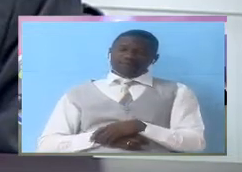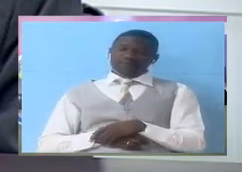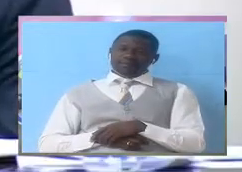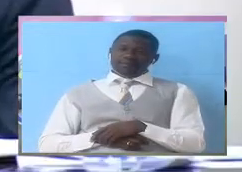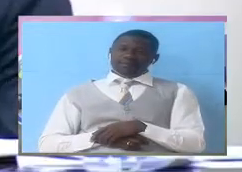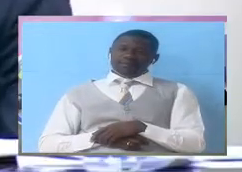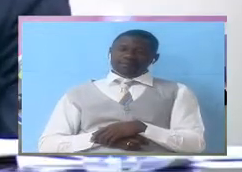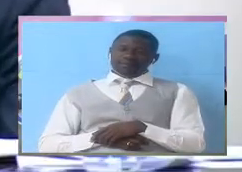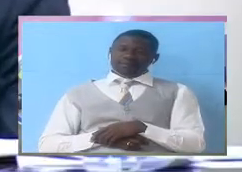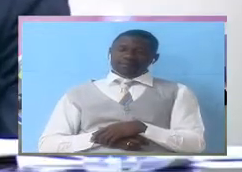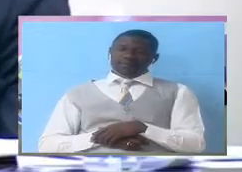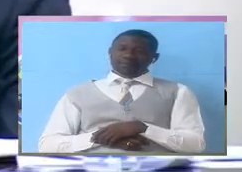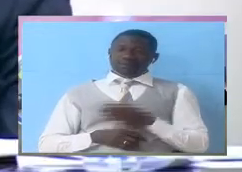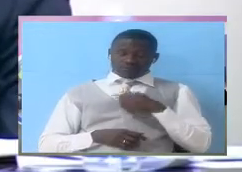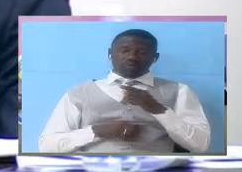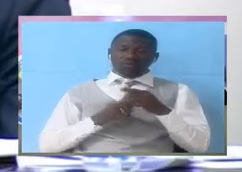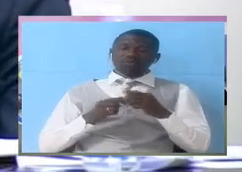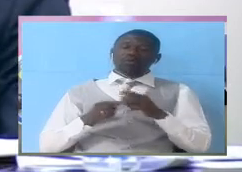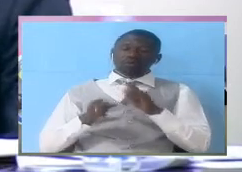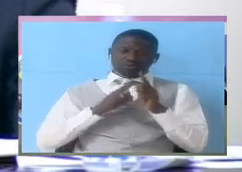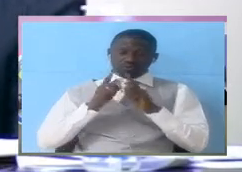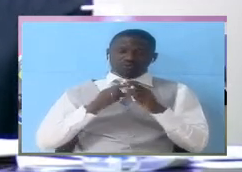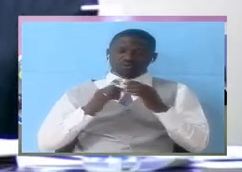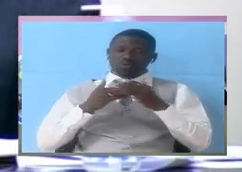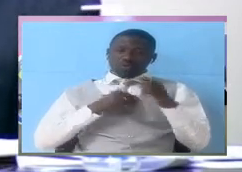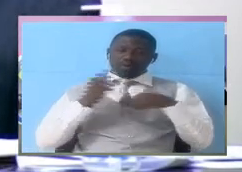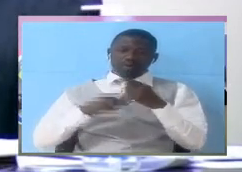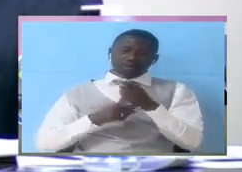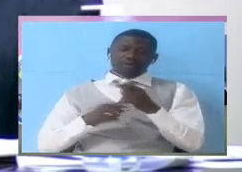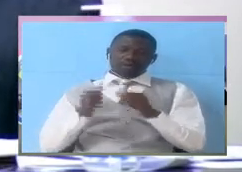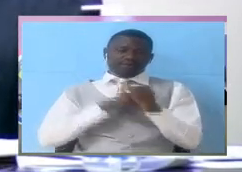We would come back to that. Dinañ jël ci ci lolu.